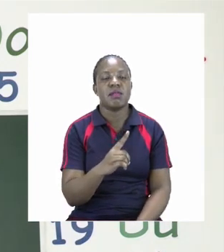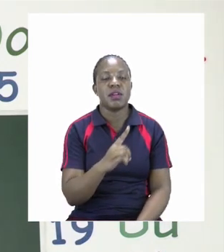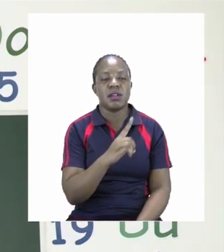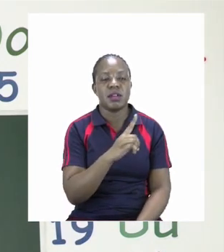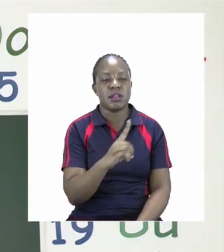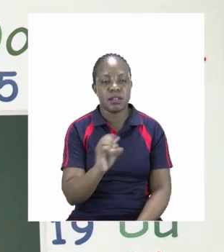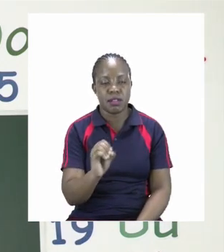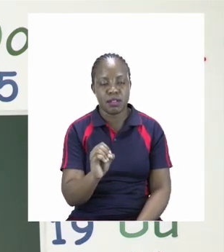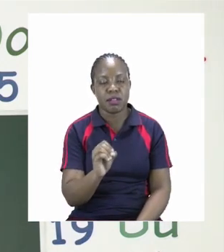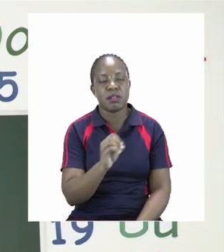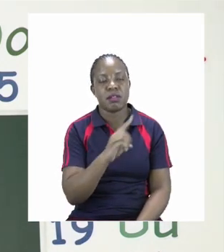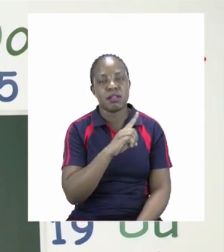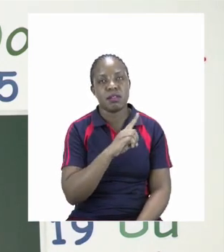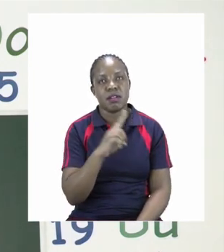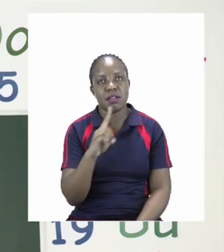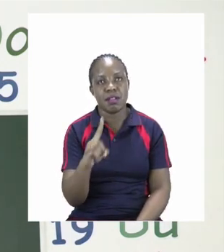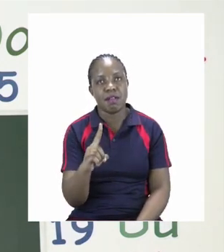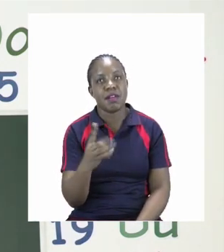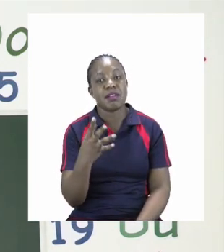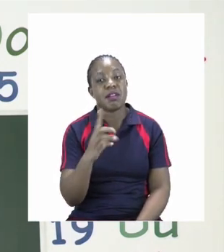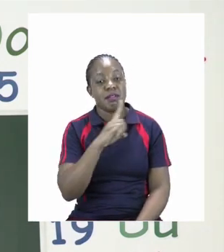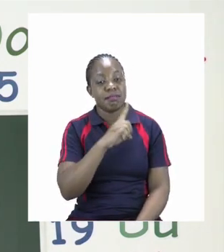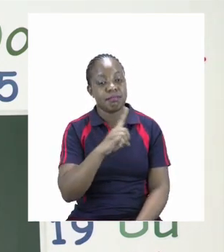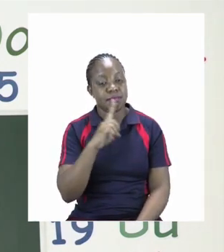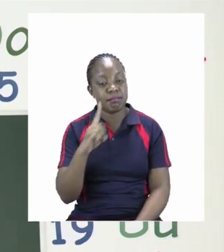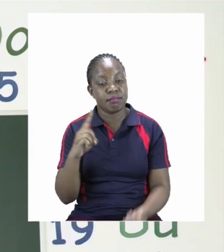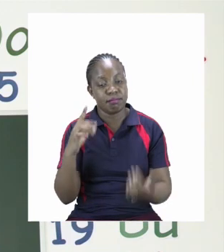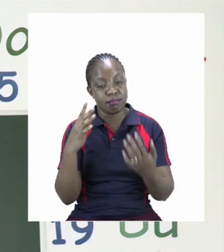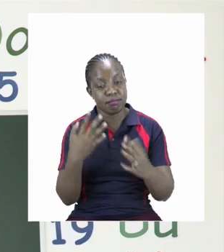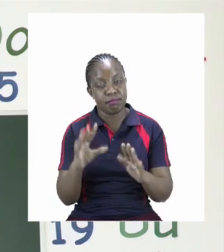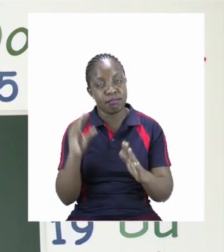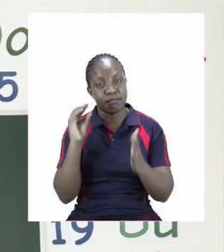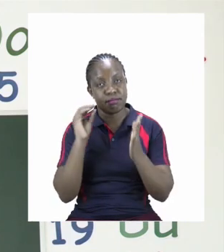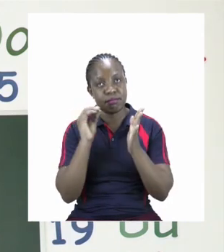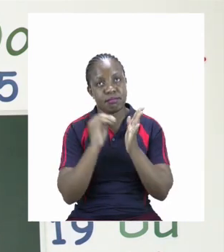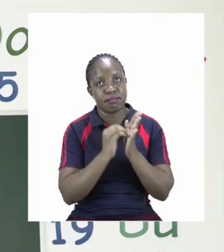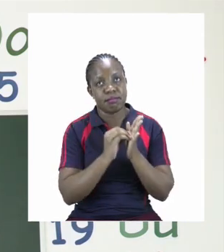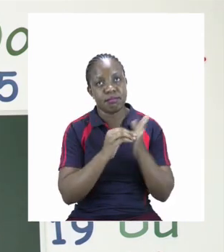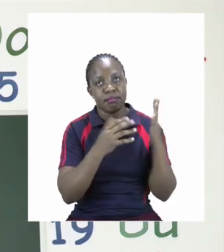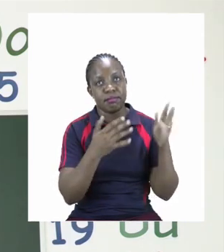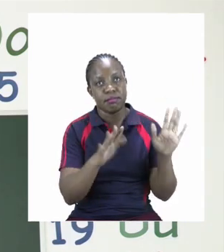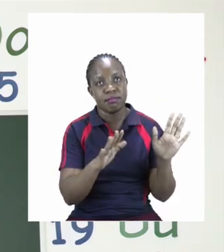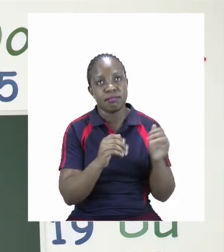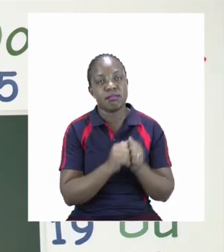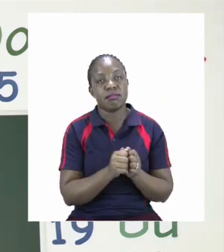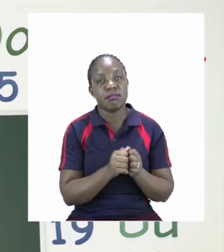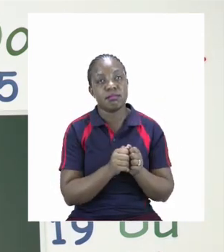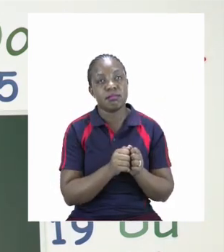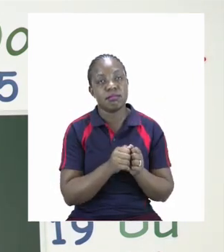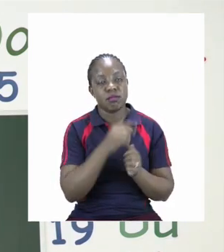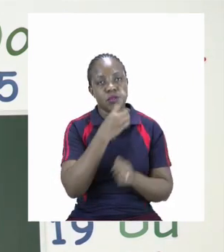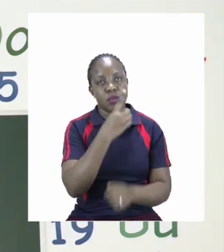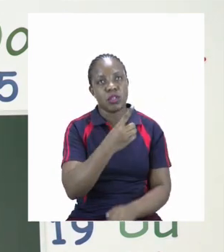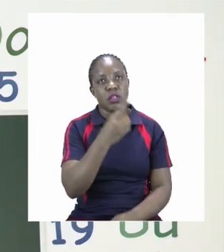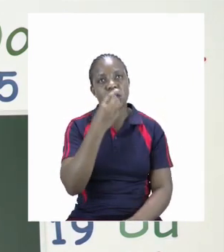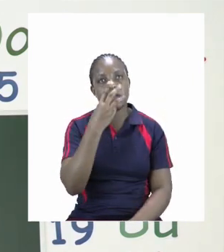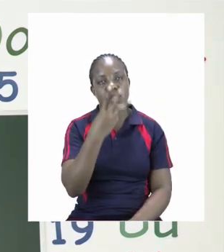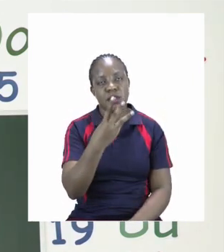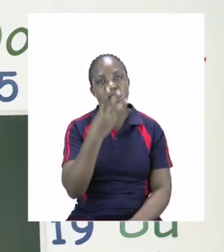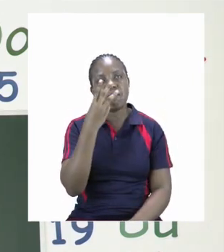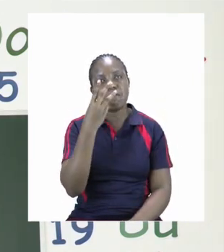11. So we managed to get to 11 after all. So these are our odd numbers. We